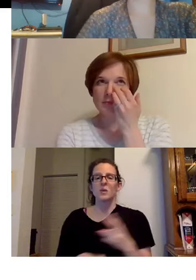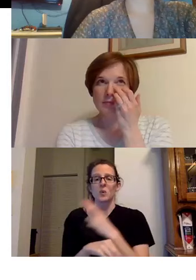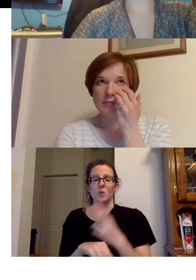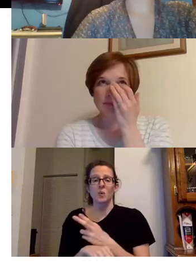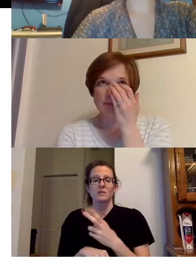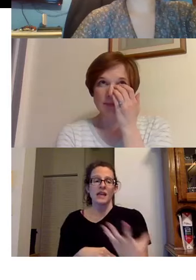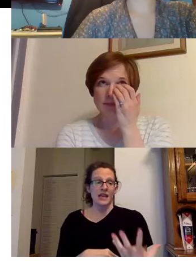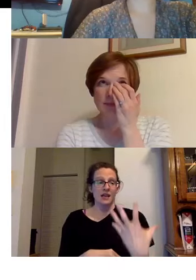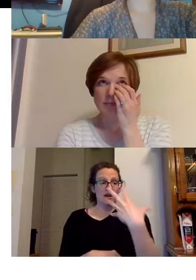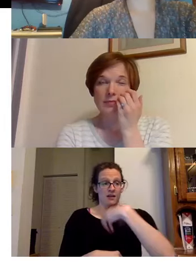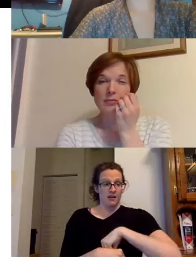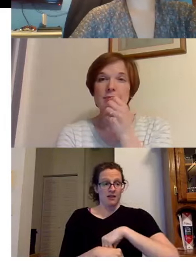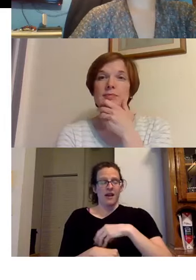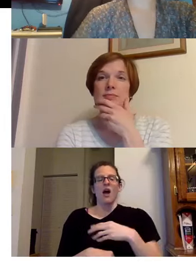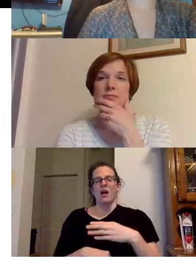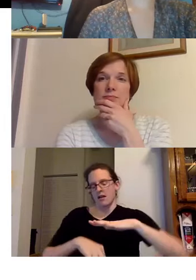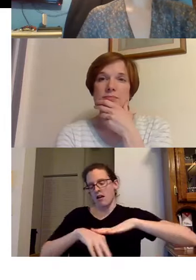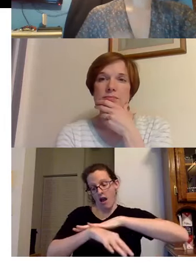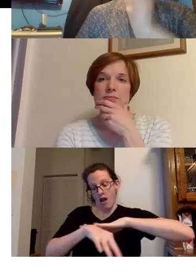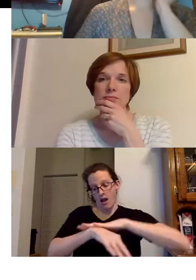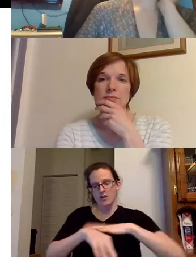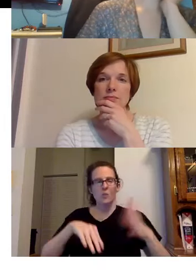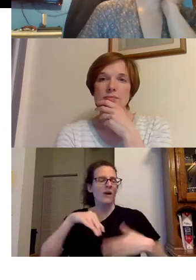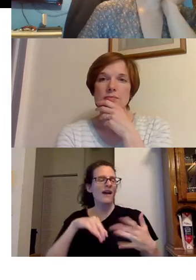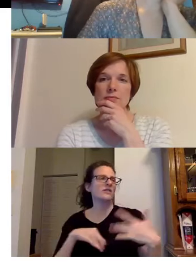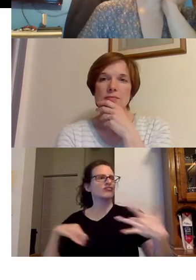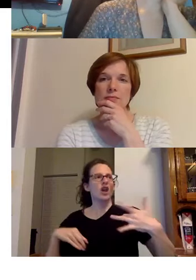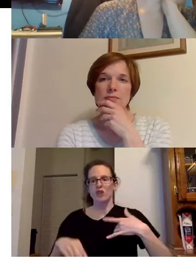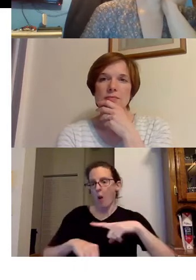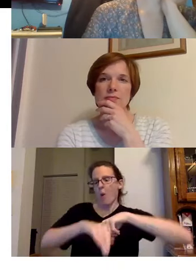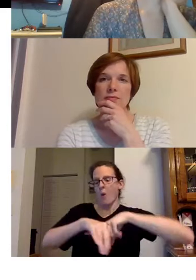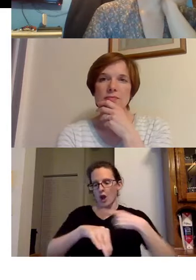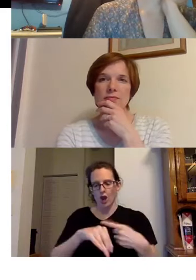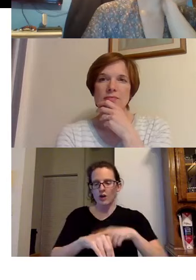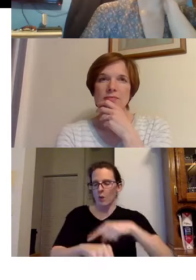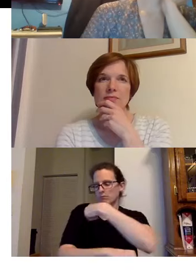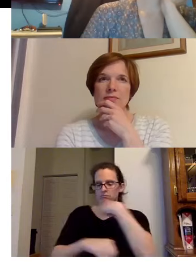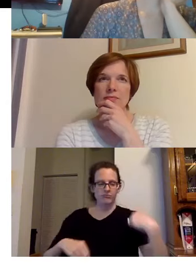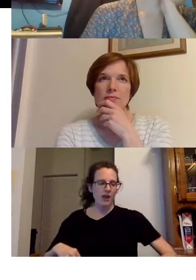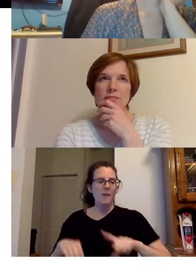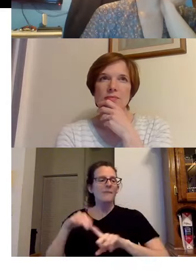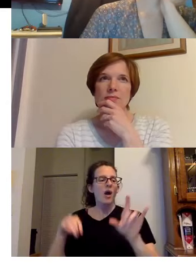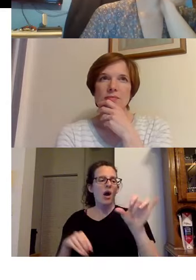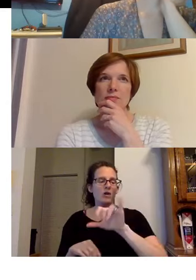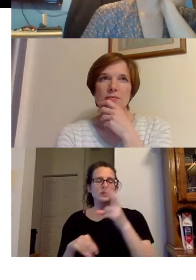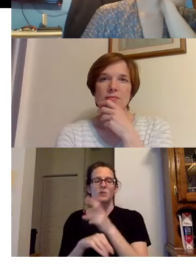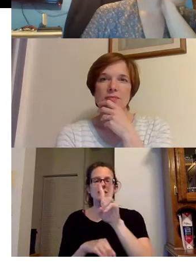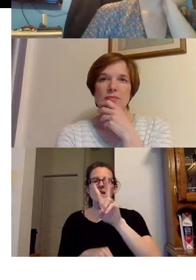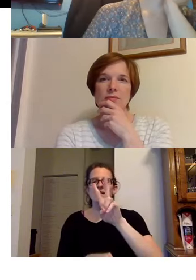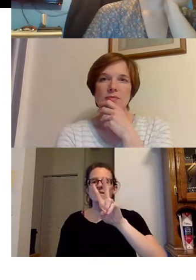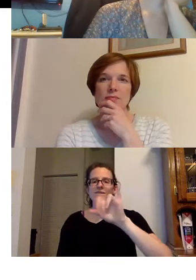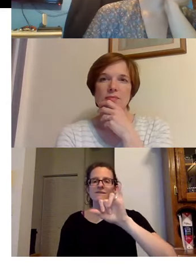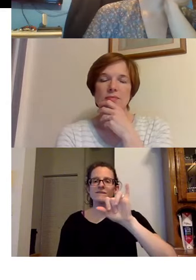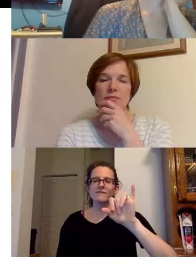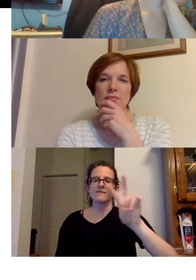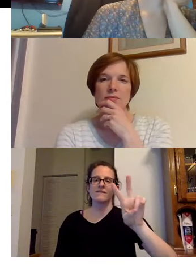oils directly to the site of your concern, you can also use Vitaflex. And Vitaflex is